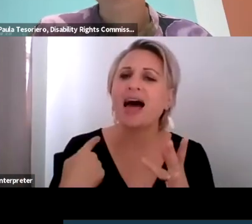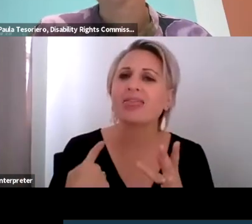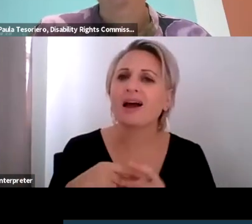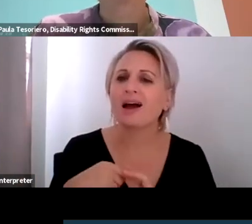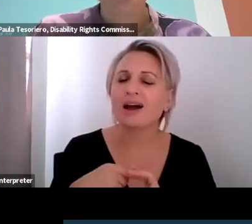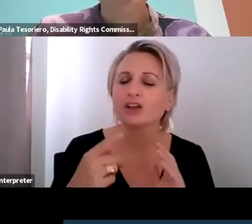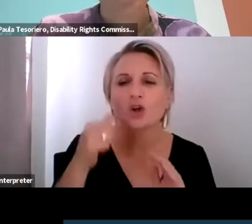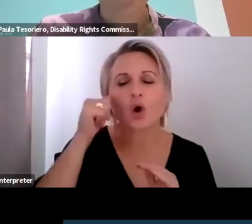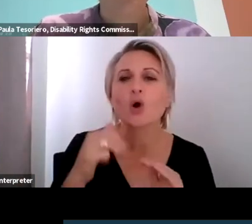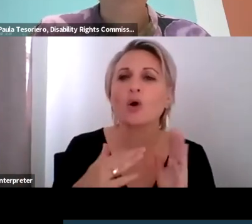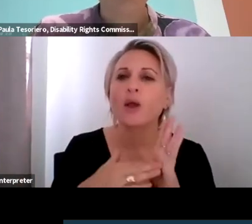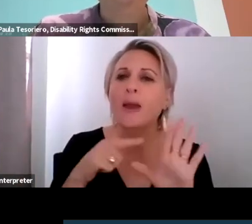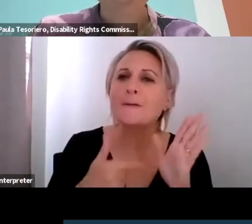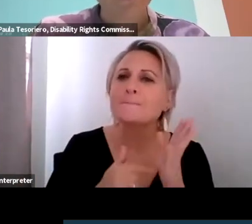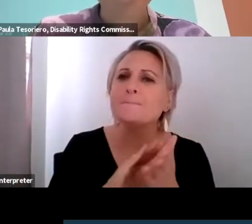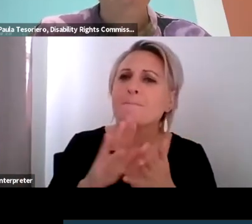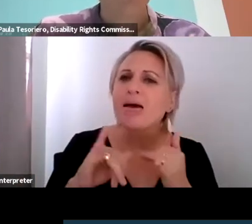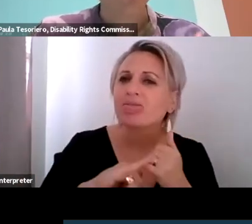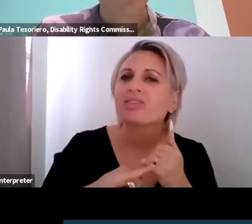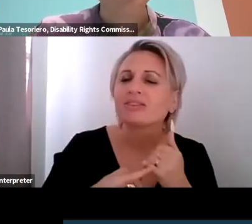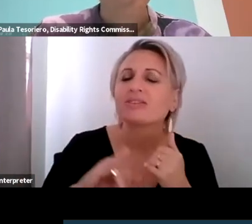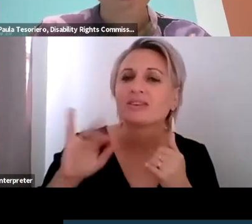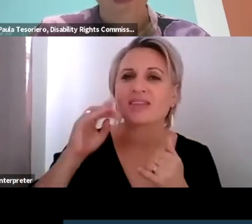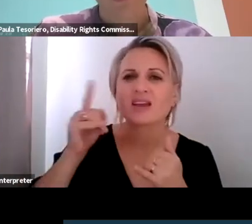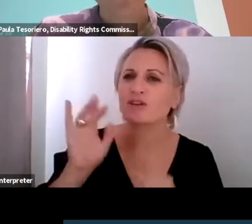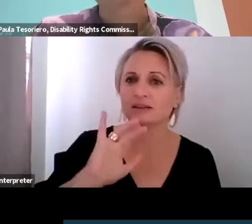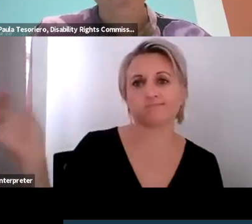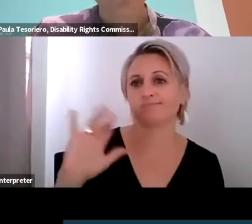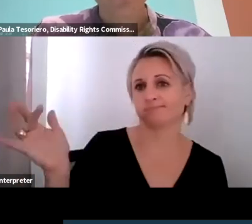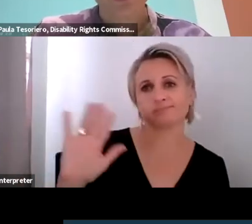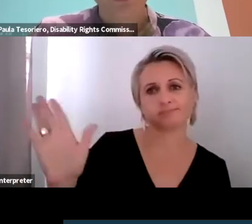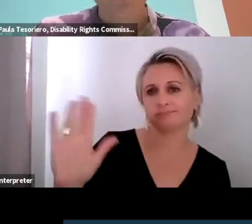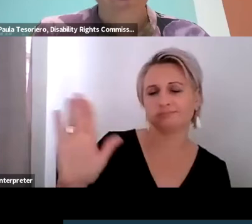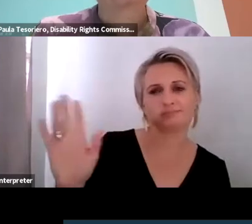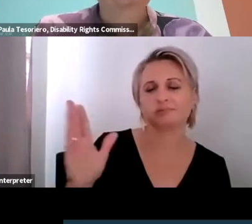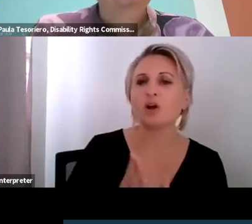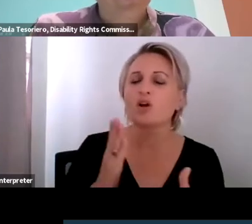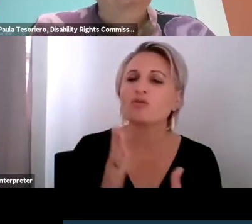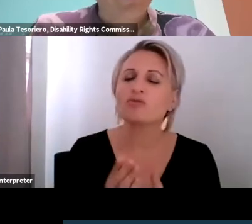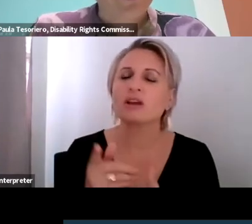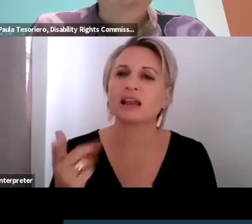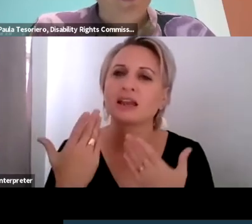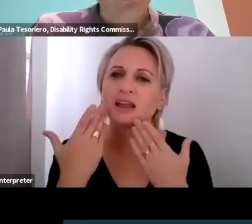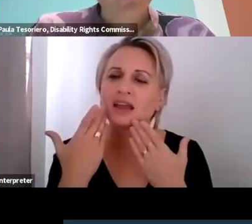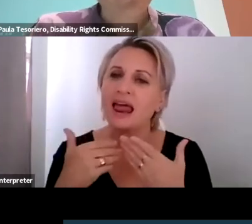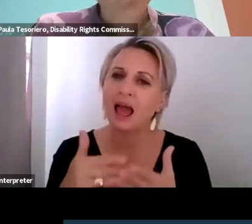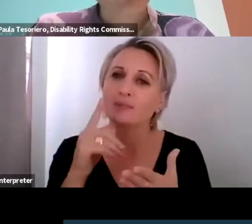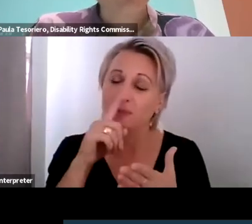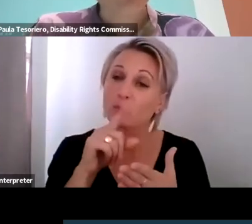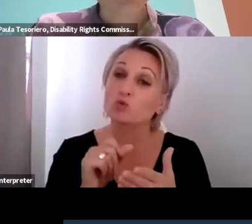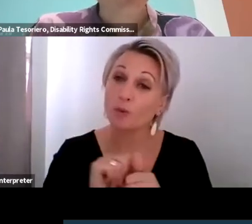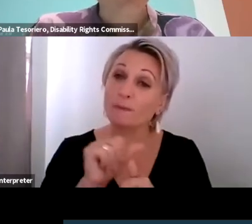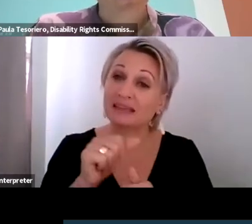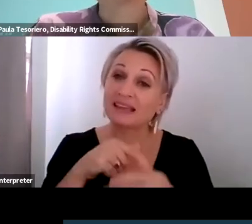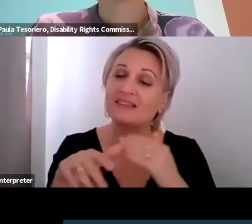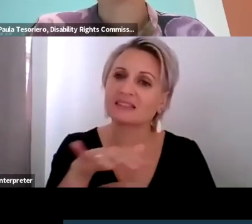toolkit really helps leaders, I think, to understand how to do better in this space. But I think it's also really